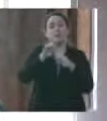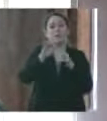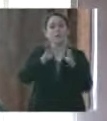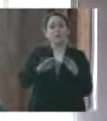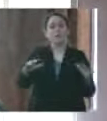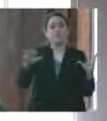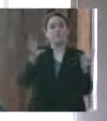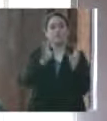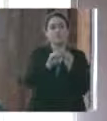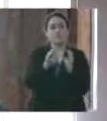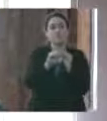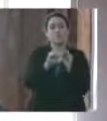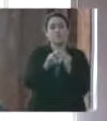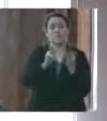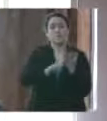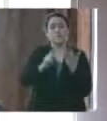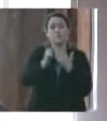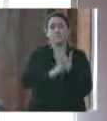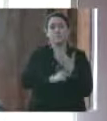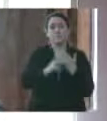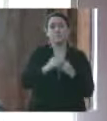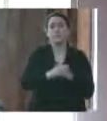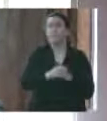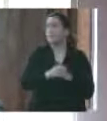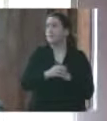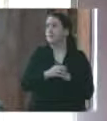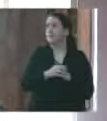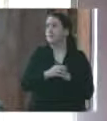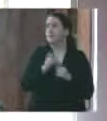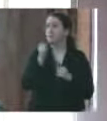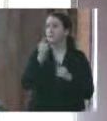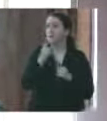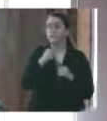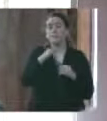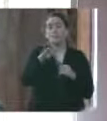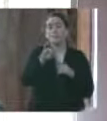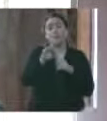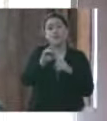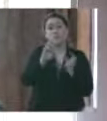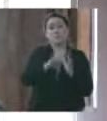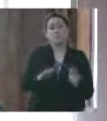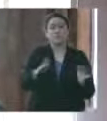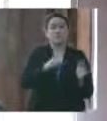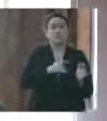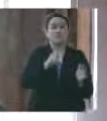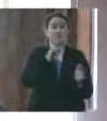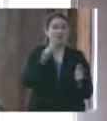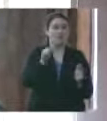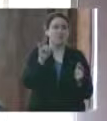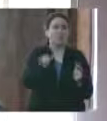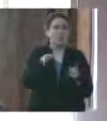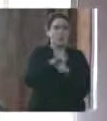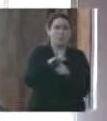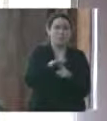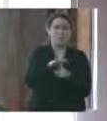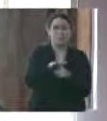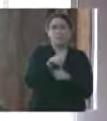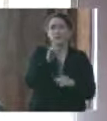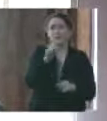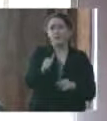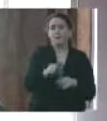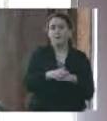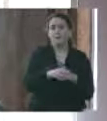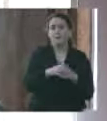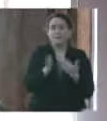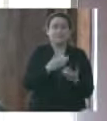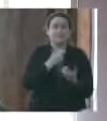than COP16 and Copenhagen because simply biodiversity isn't as popular or as easy a word to trip off the tongue as climate change.